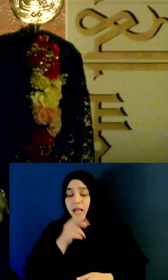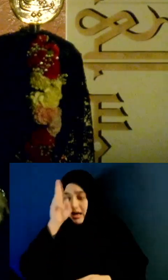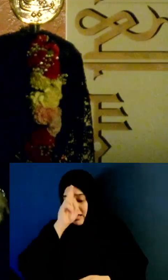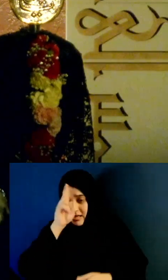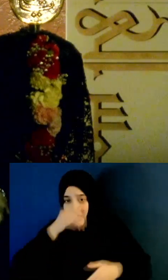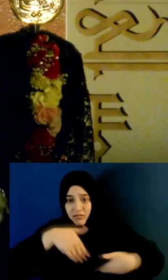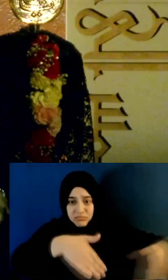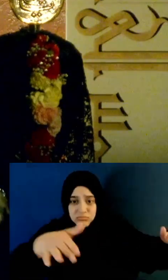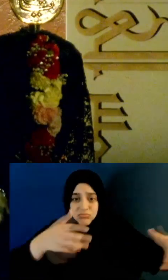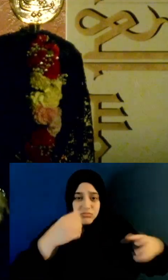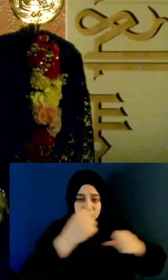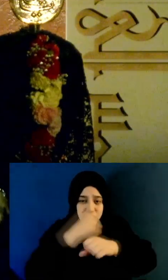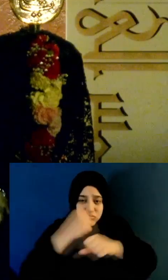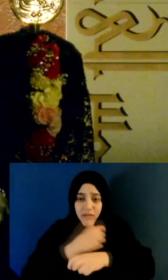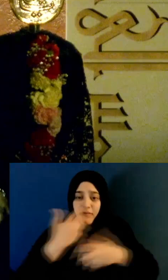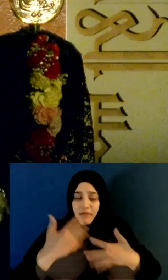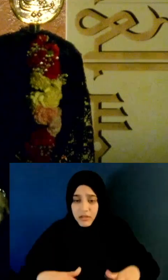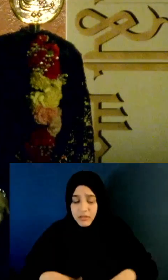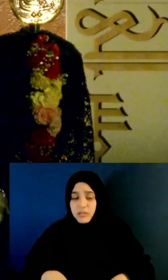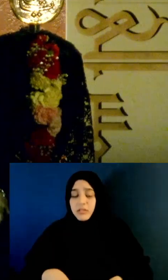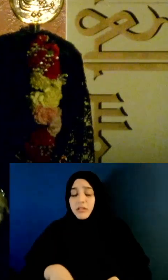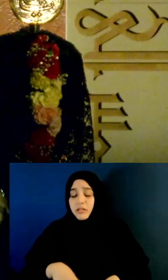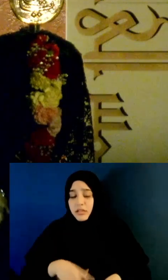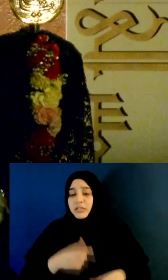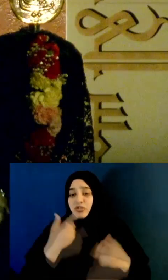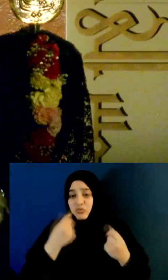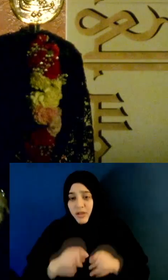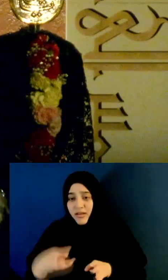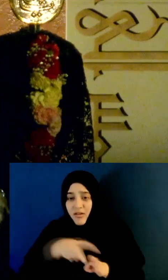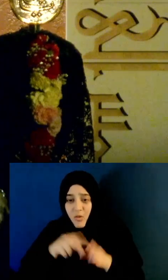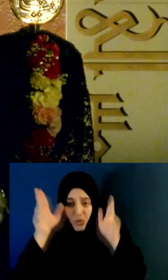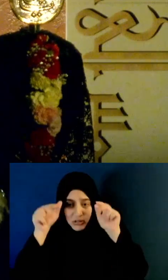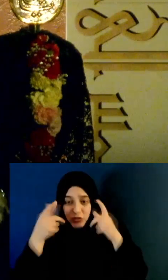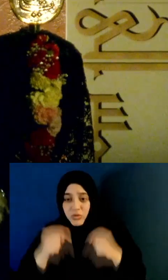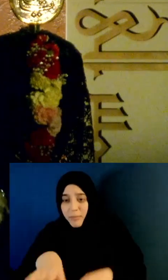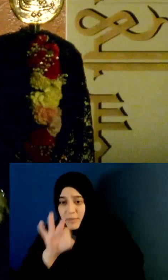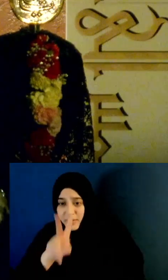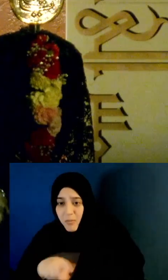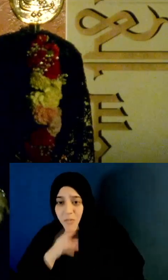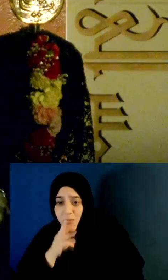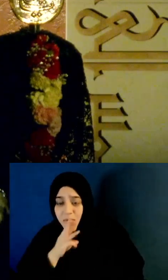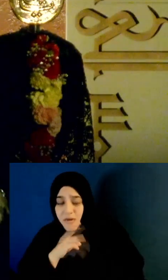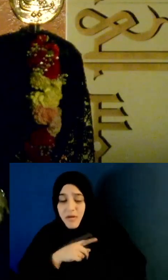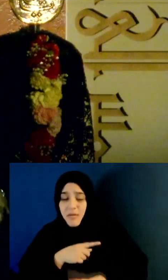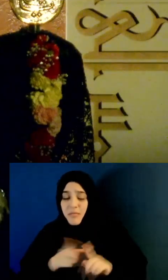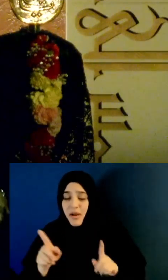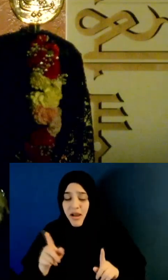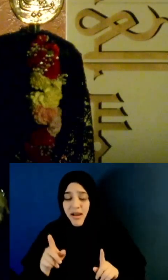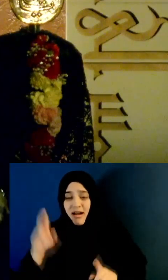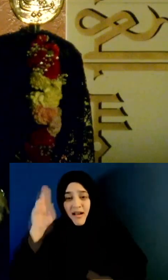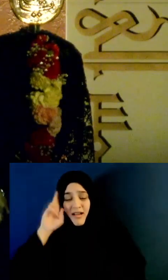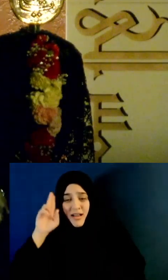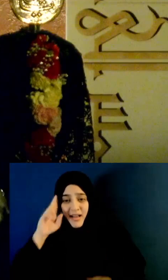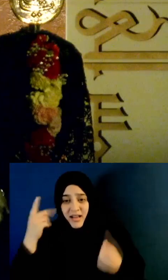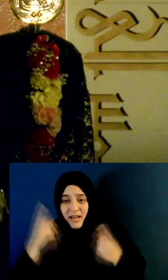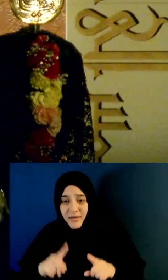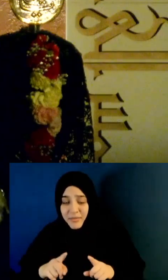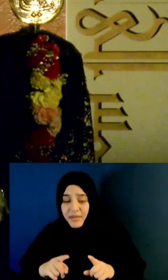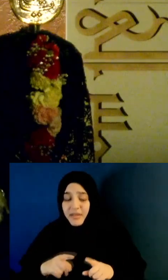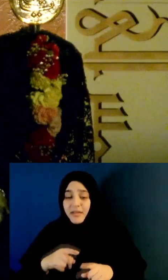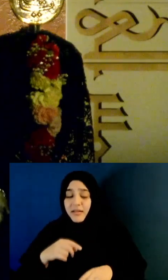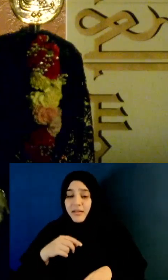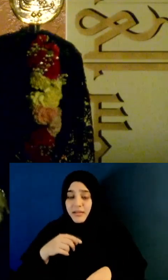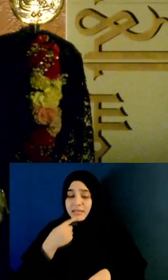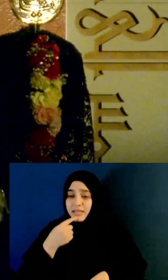horse. He went to pick up the water. But uncle said, oh my soul, are you going to drink from this cold